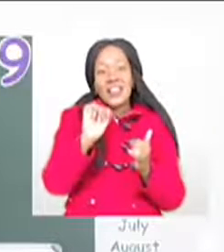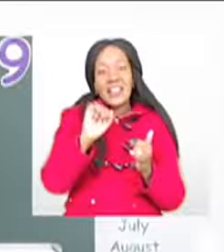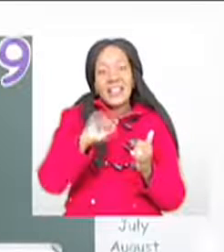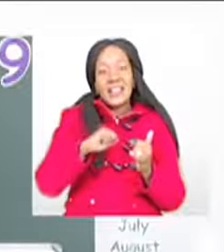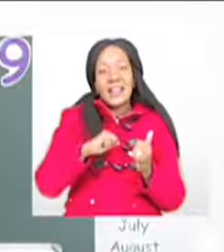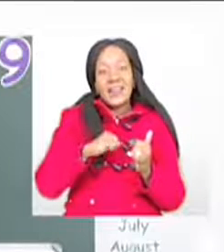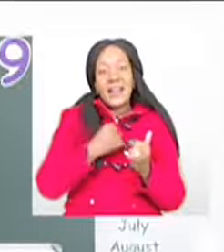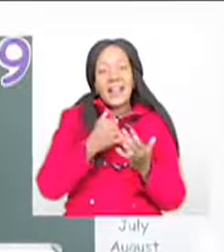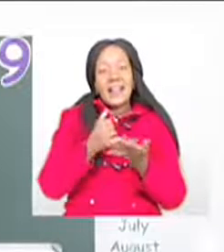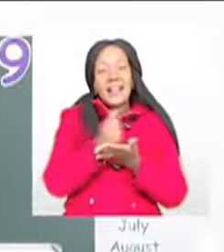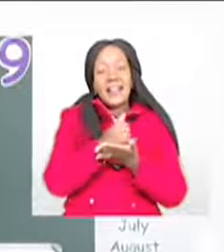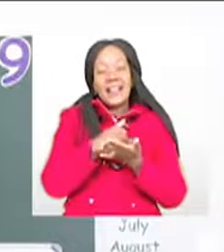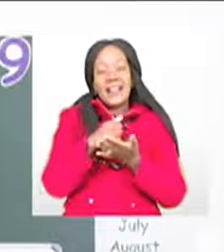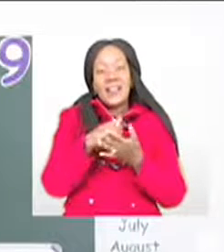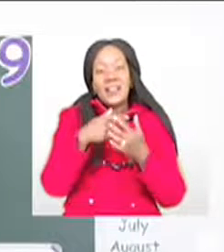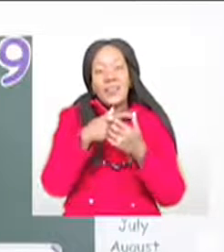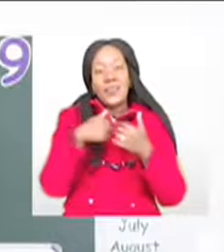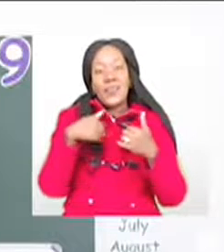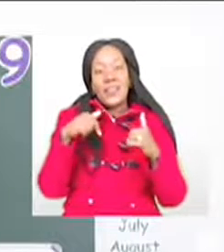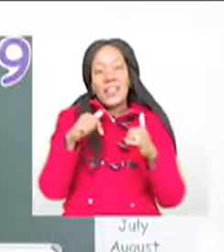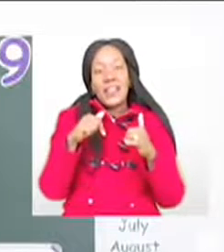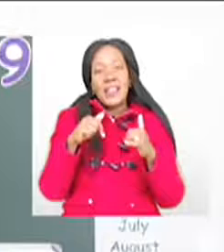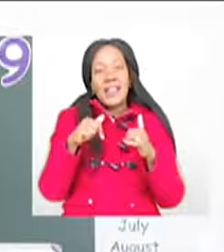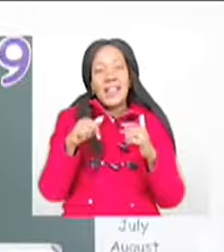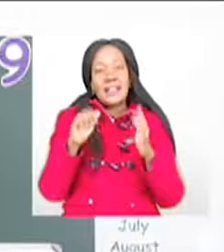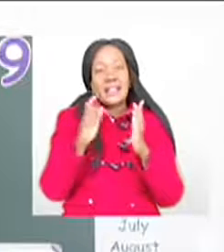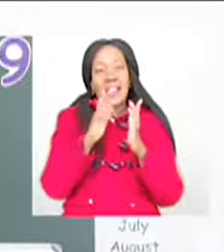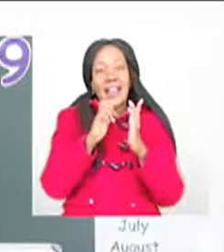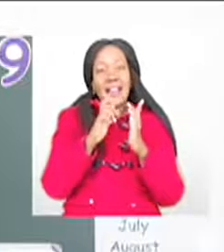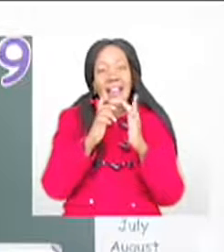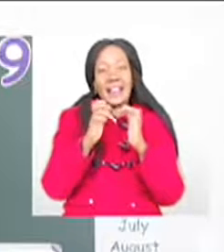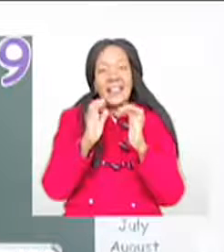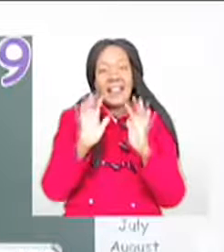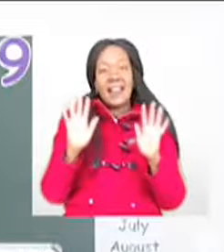your hands and mine are clean. We have